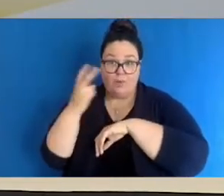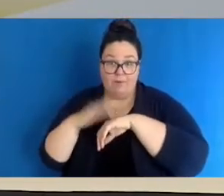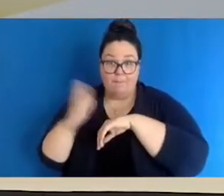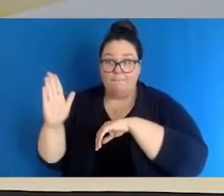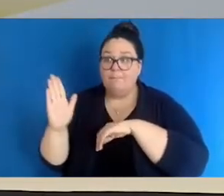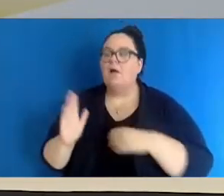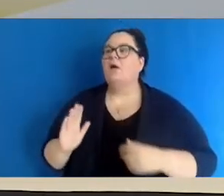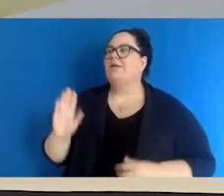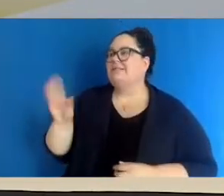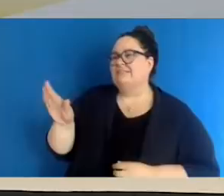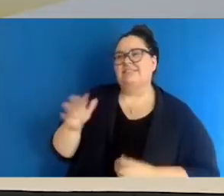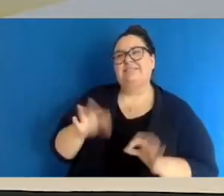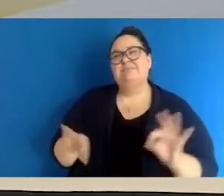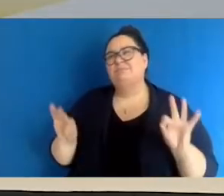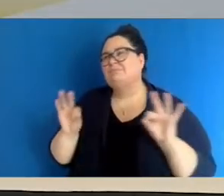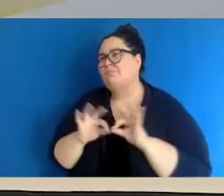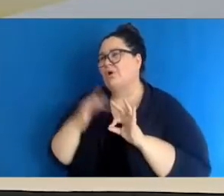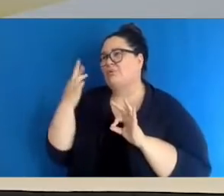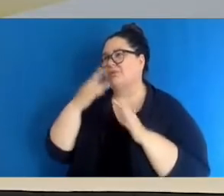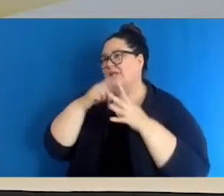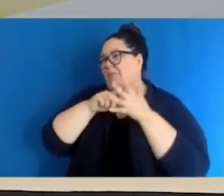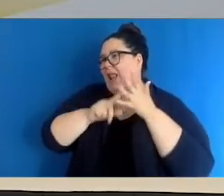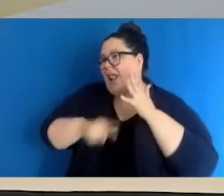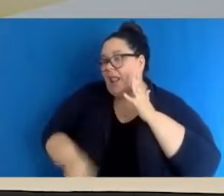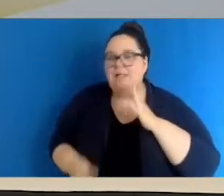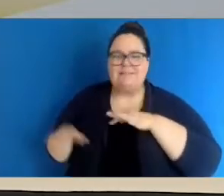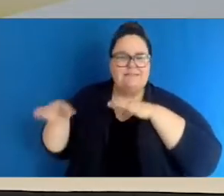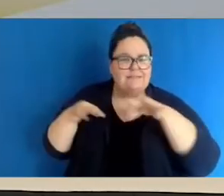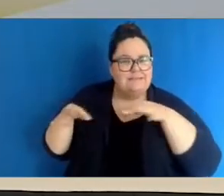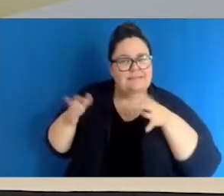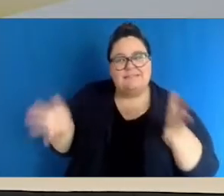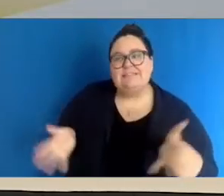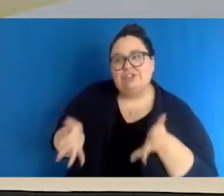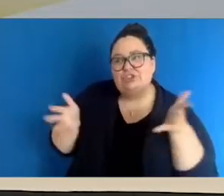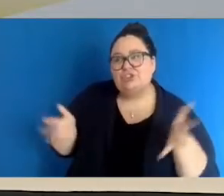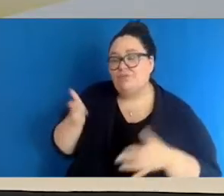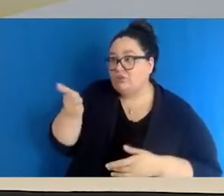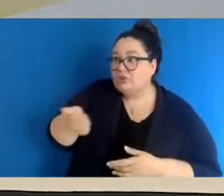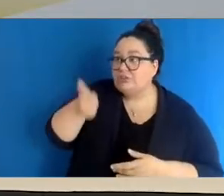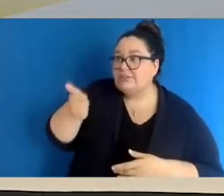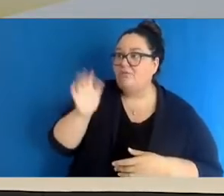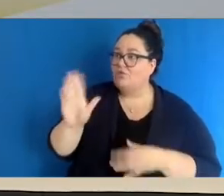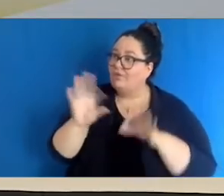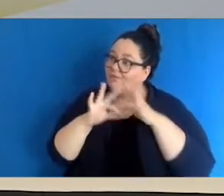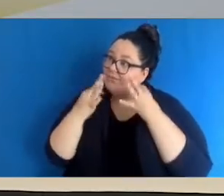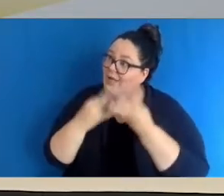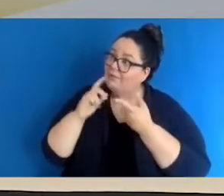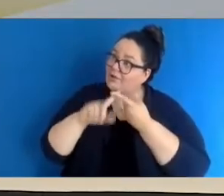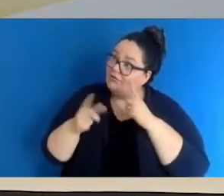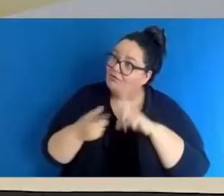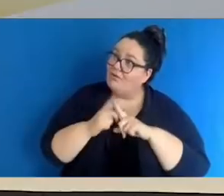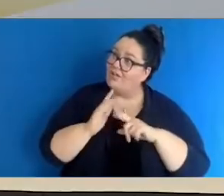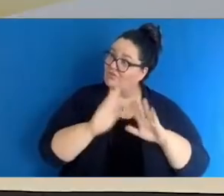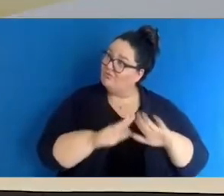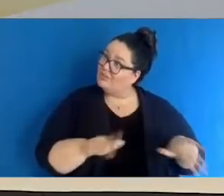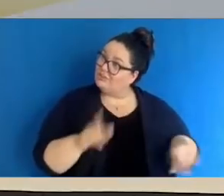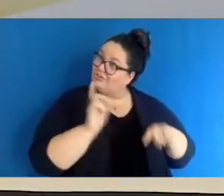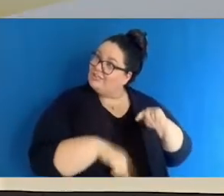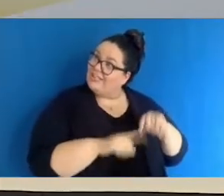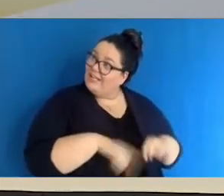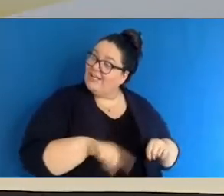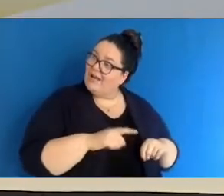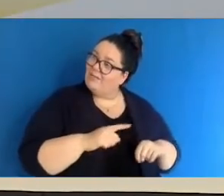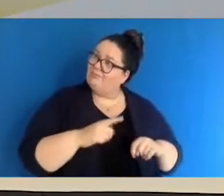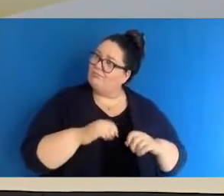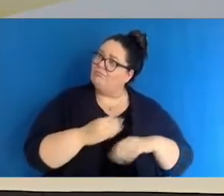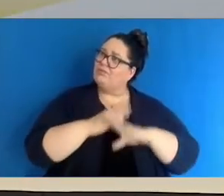of getting vaccinated against COVID-19. Encourage them to do it for themselves, for their family, for our children, and for the province.